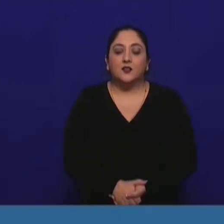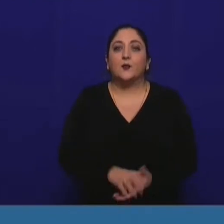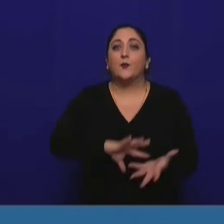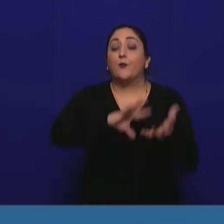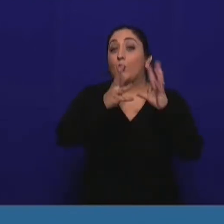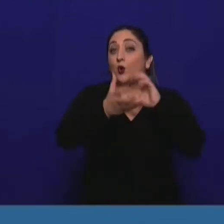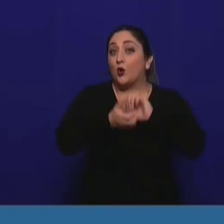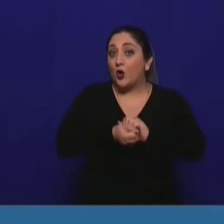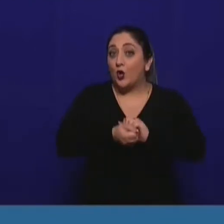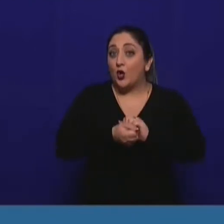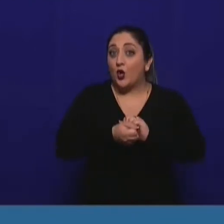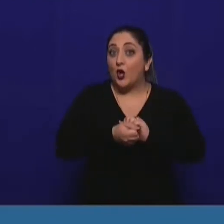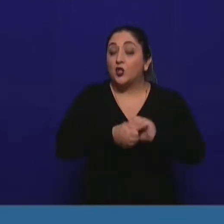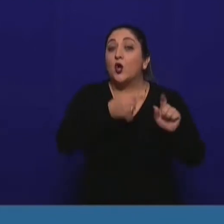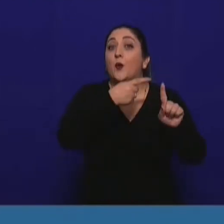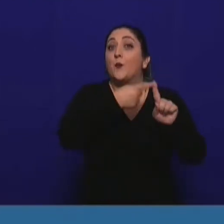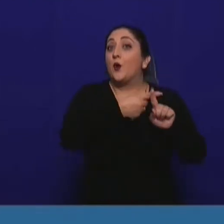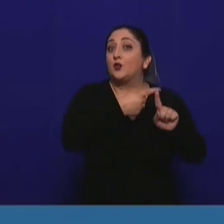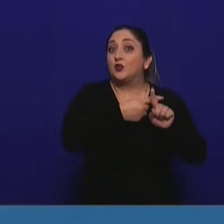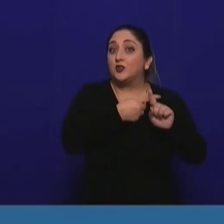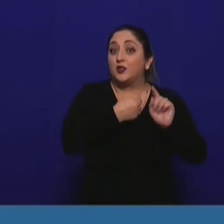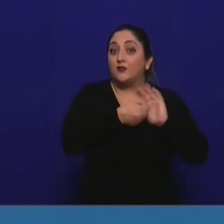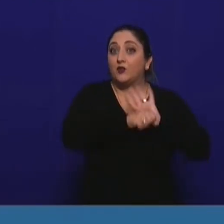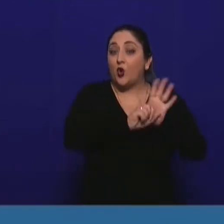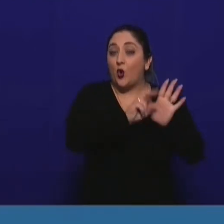Il-total ta' każijiet attivi bħalissa huwa ta'